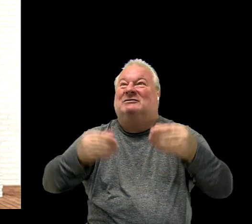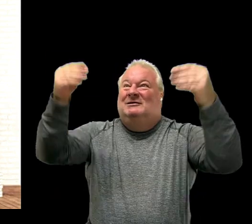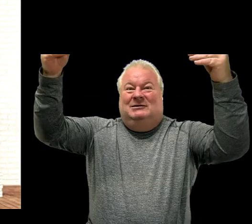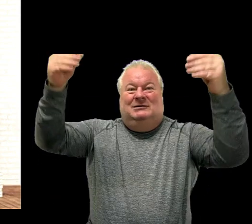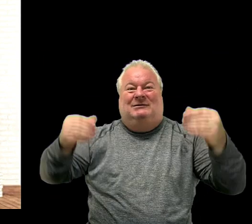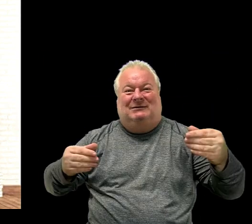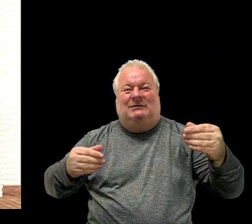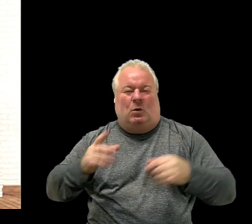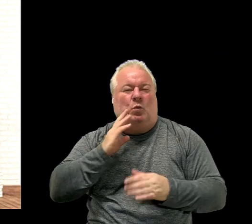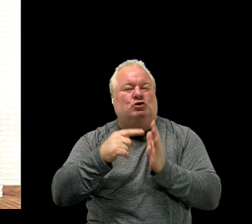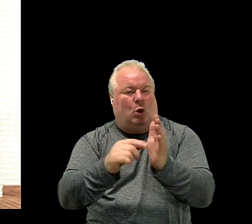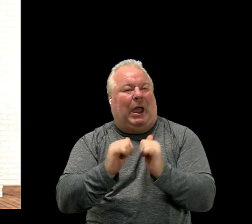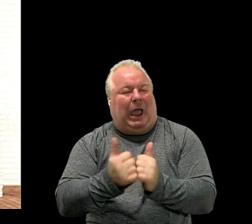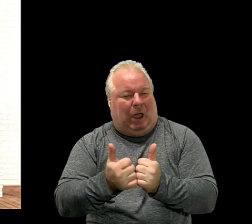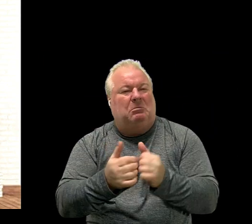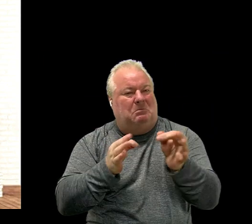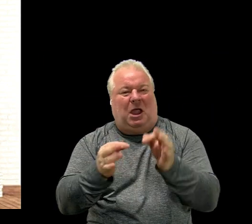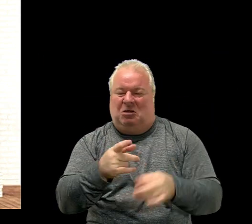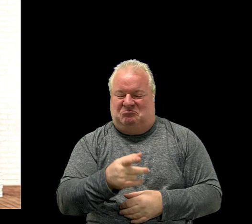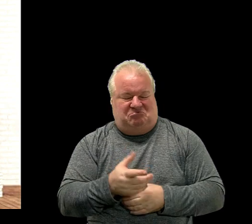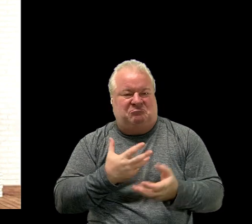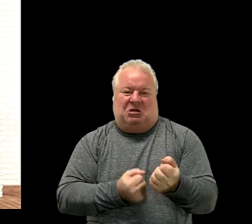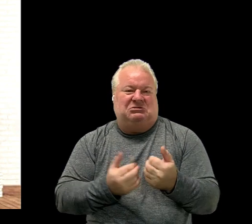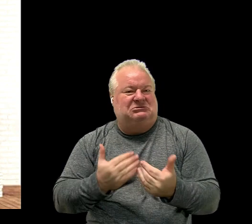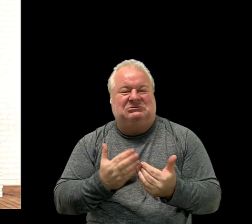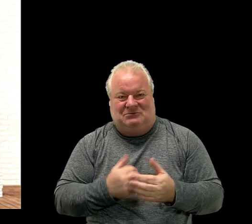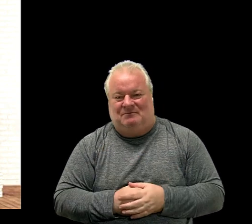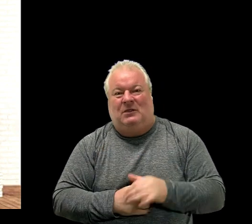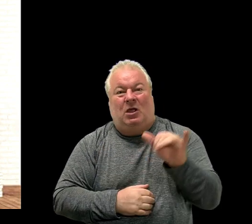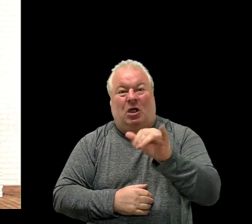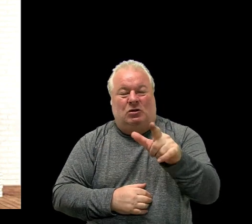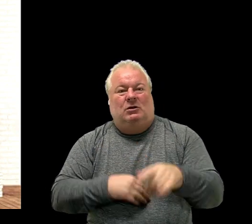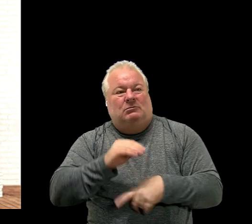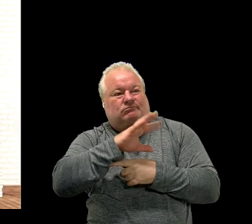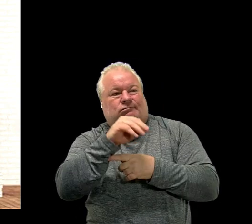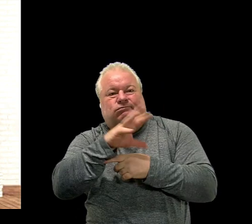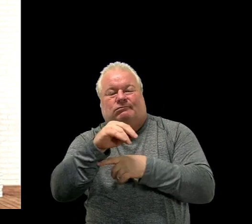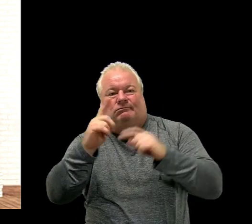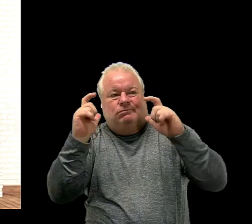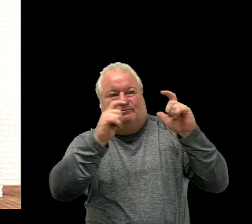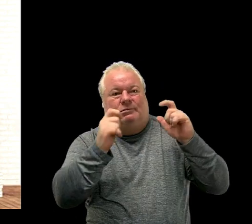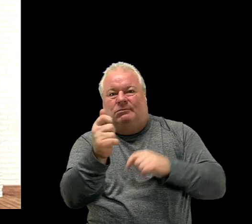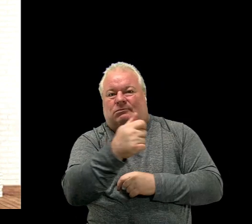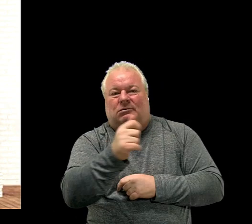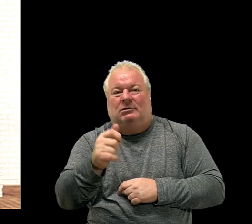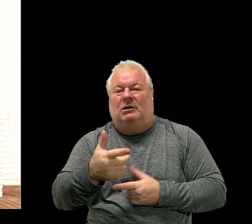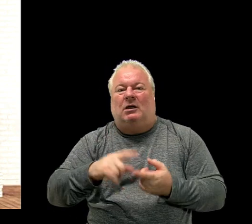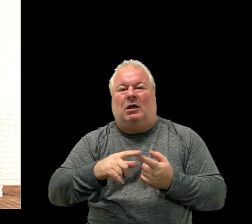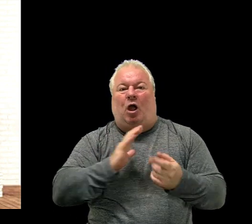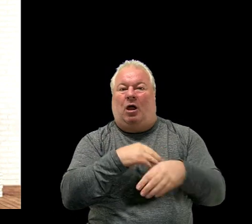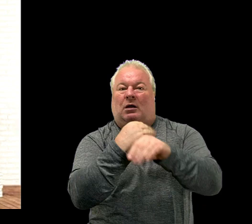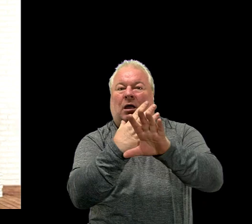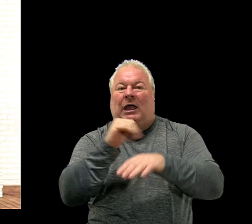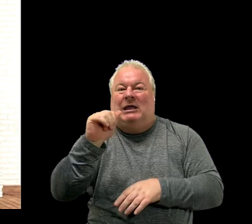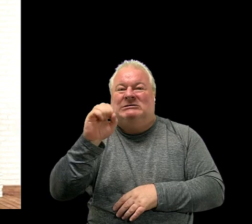folder. I'll show you how to do that. I'm also going to have you take pictures of all of virtual assemblies. And then